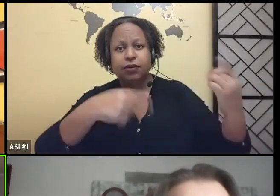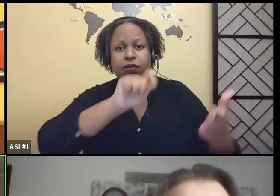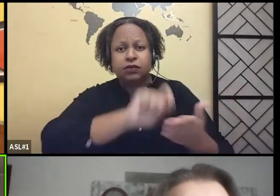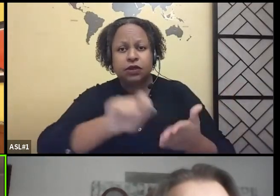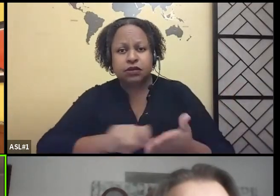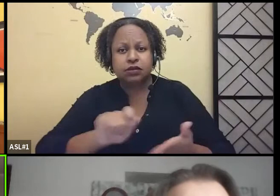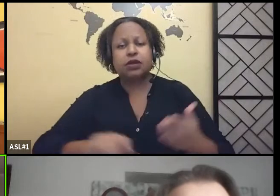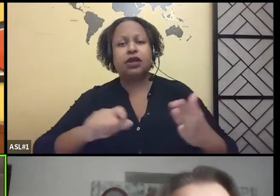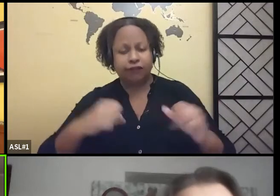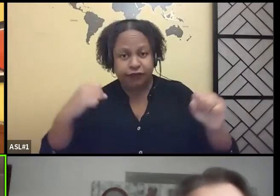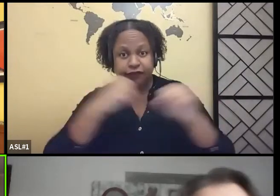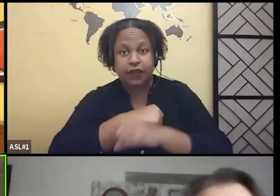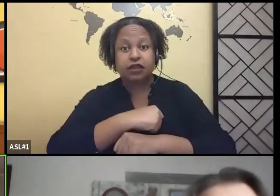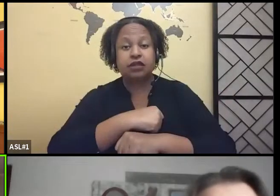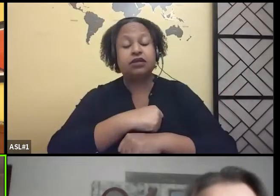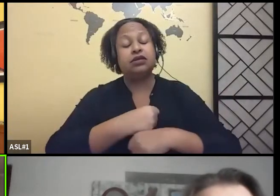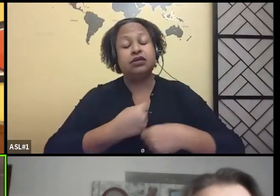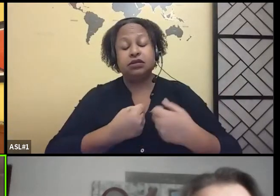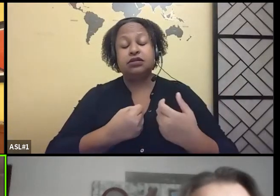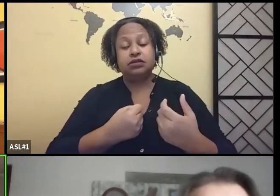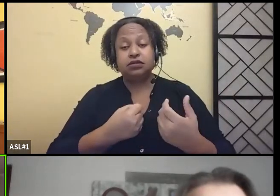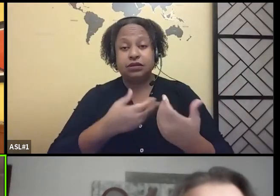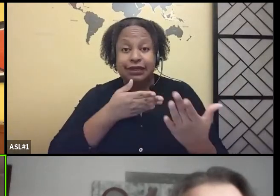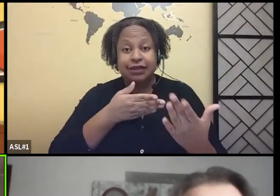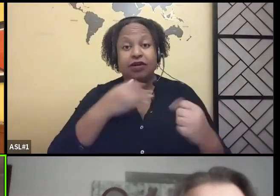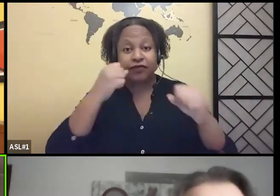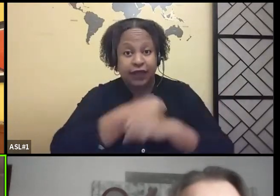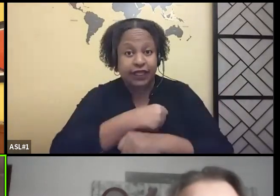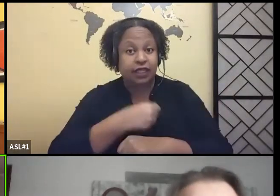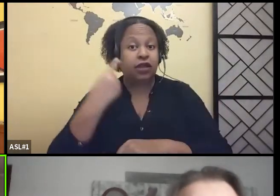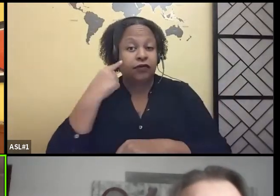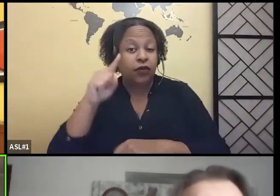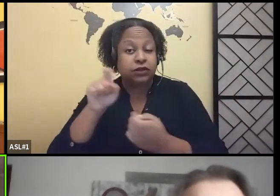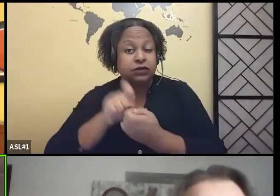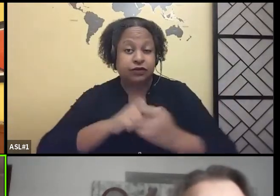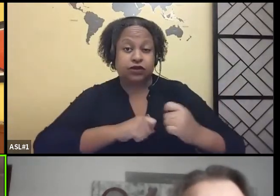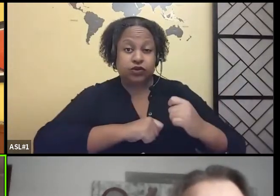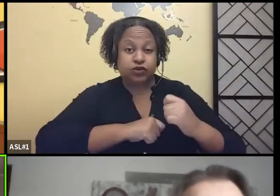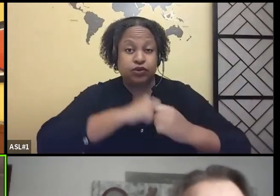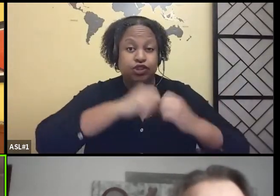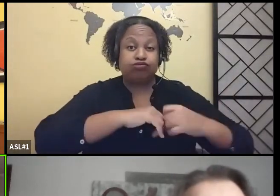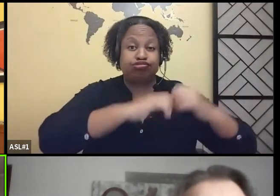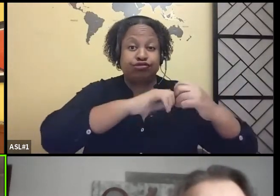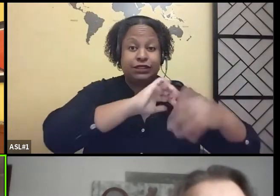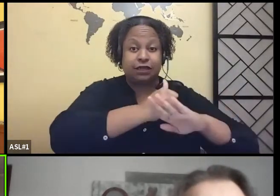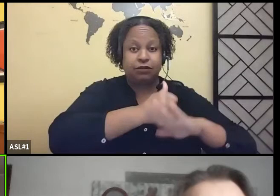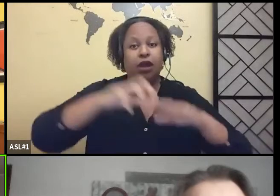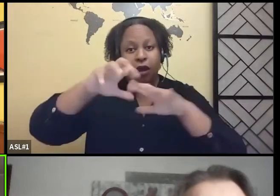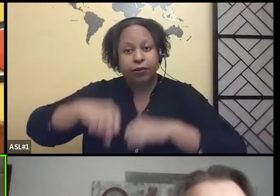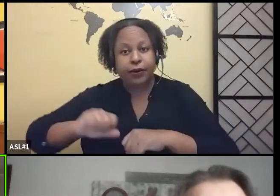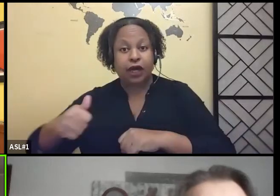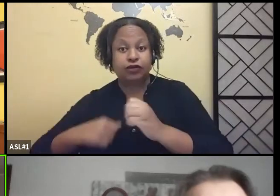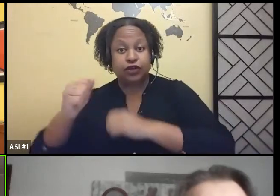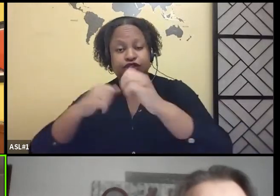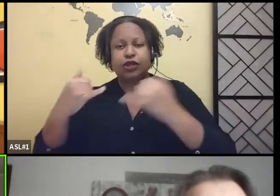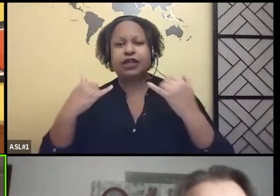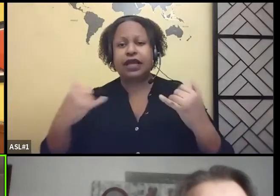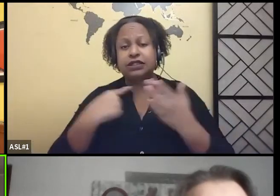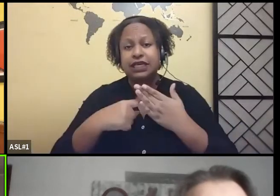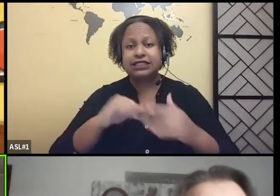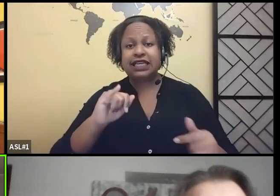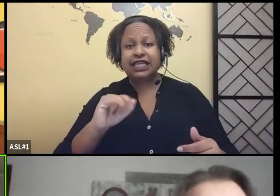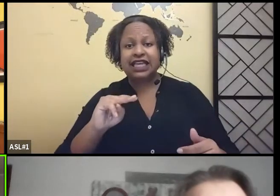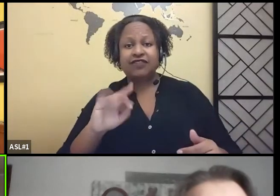fighting for and against particular kinds of infrastructures. So to open up the question about infrastructure